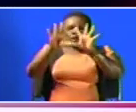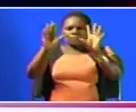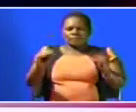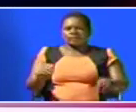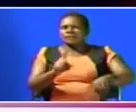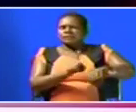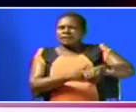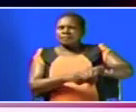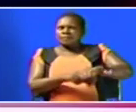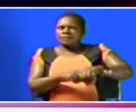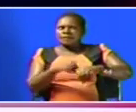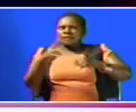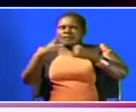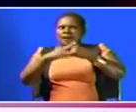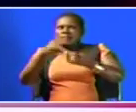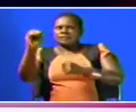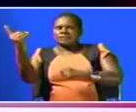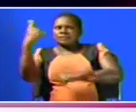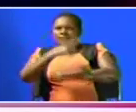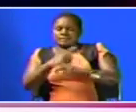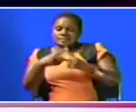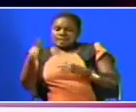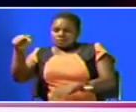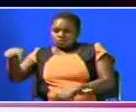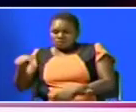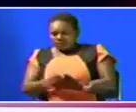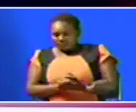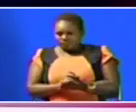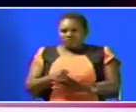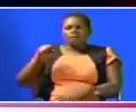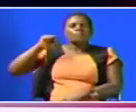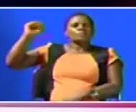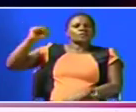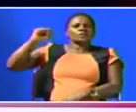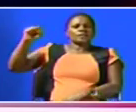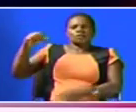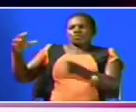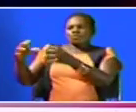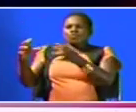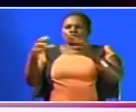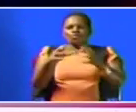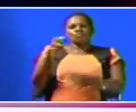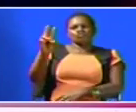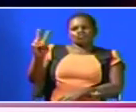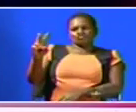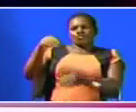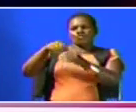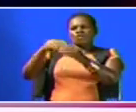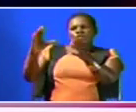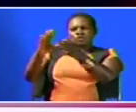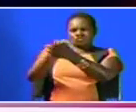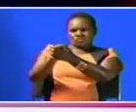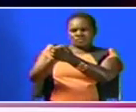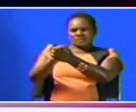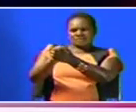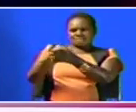for a period of 90 days beginning today. In politics tonight, two factions within the ruling Jubilee Party are